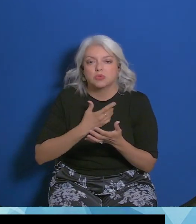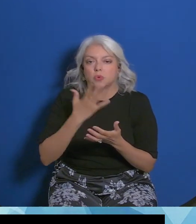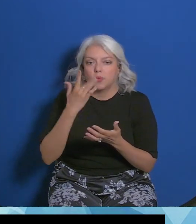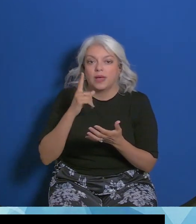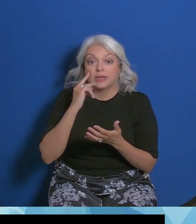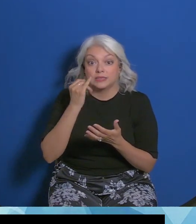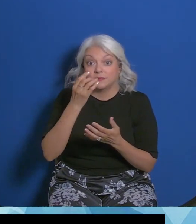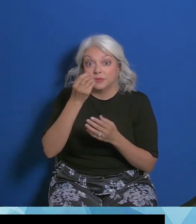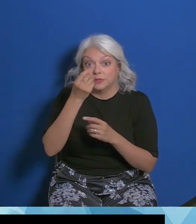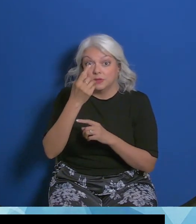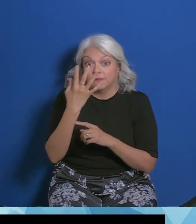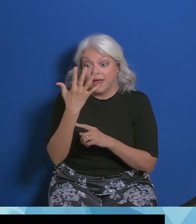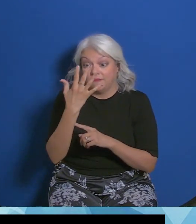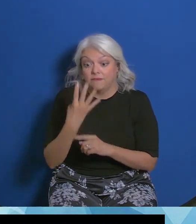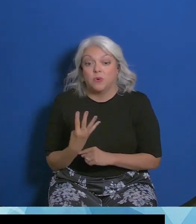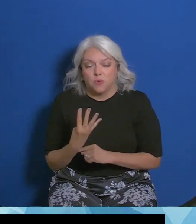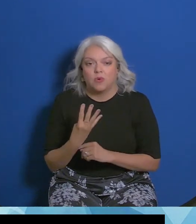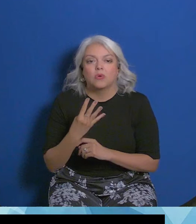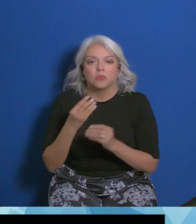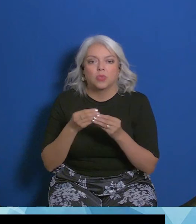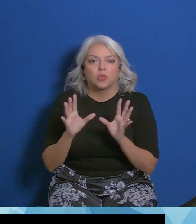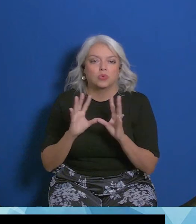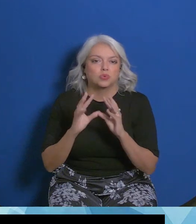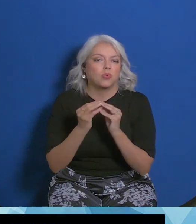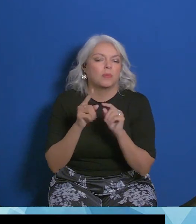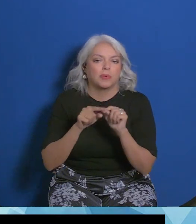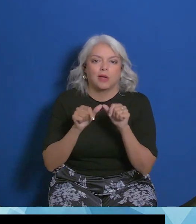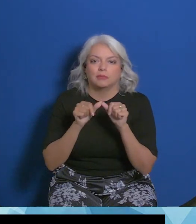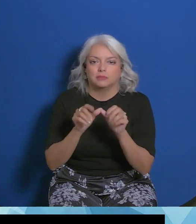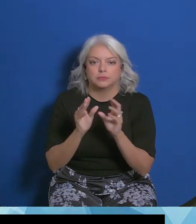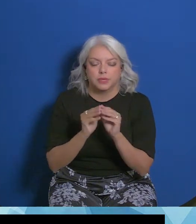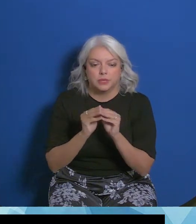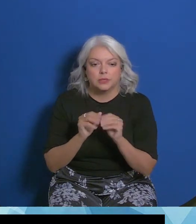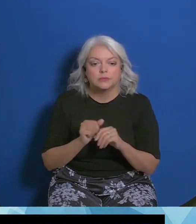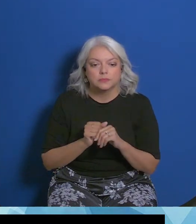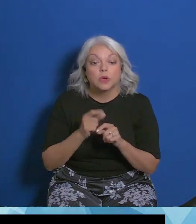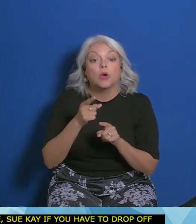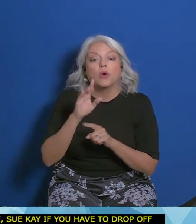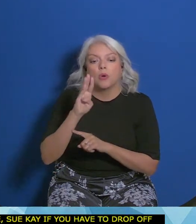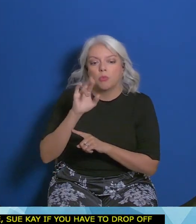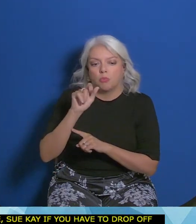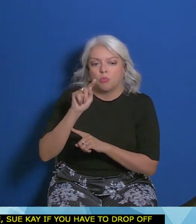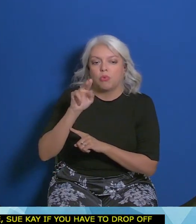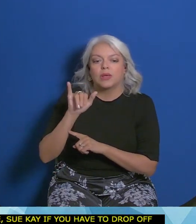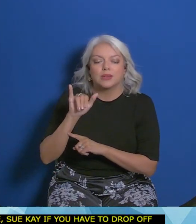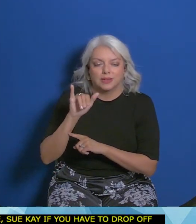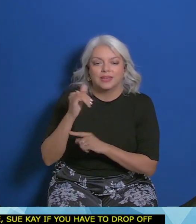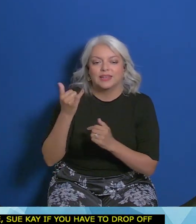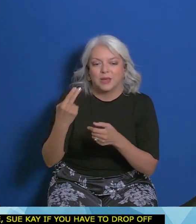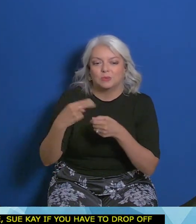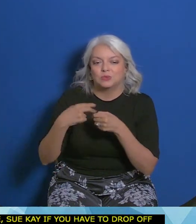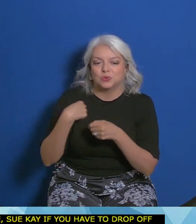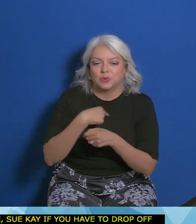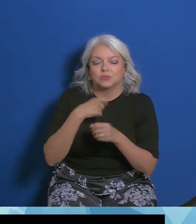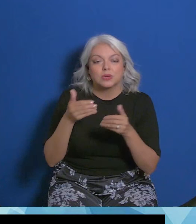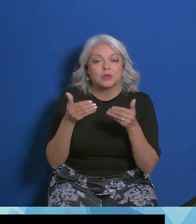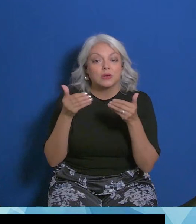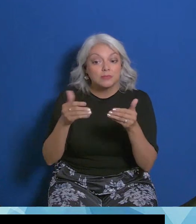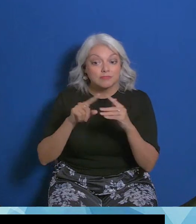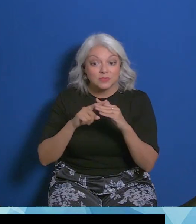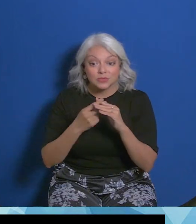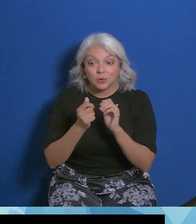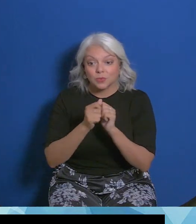to know. We can move on to, Brittany is now joining us. So we can move on to 1.02.